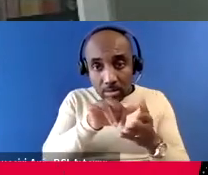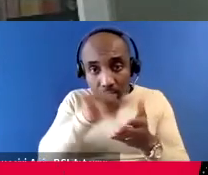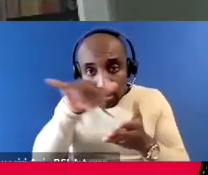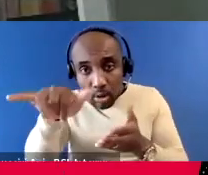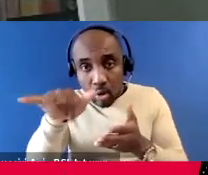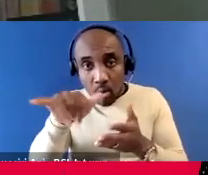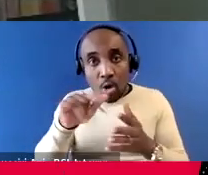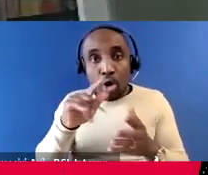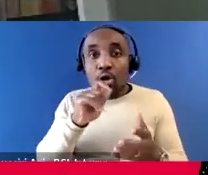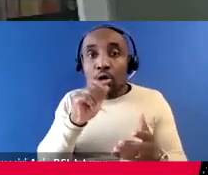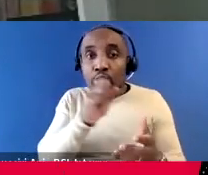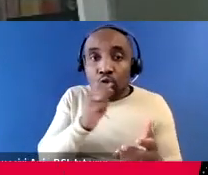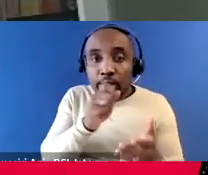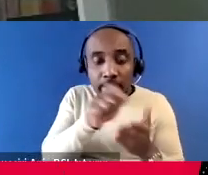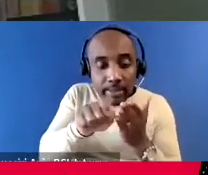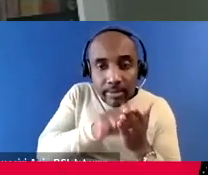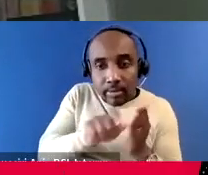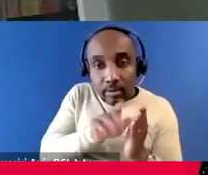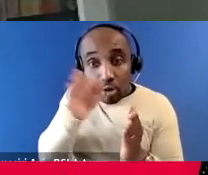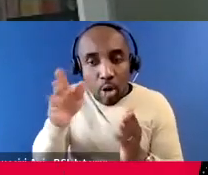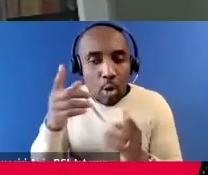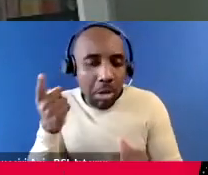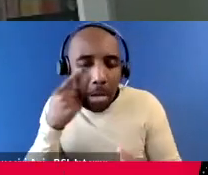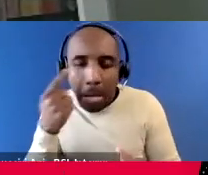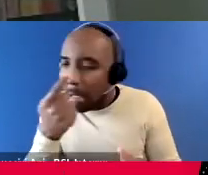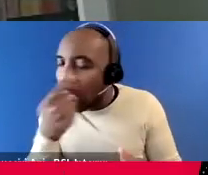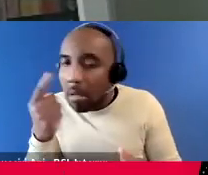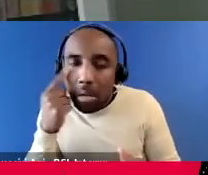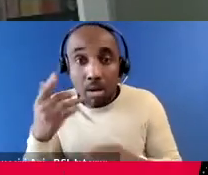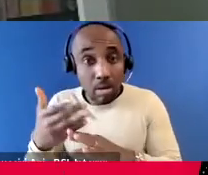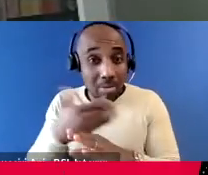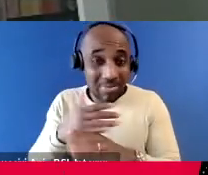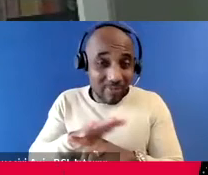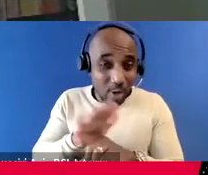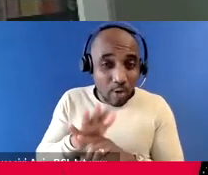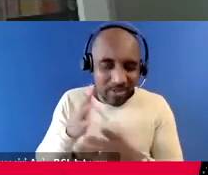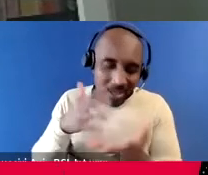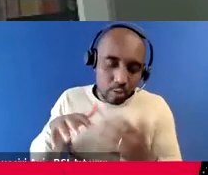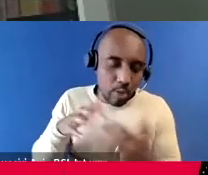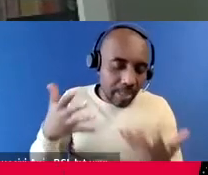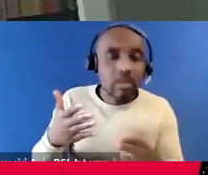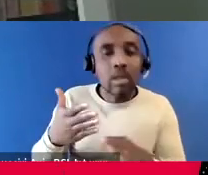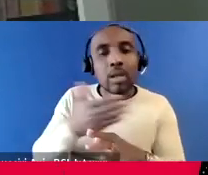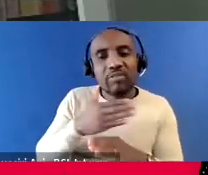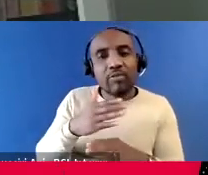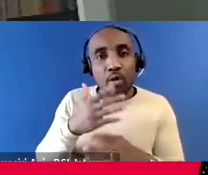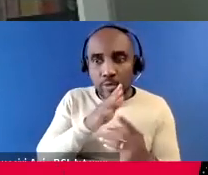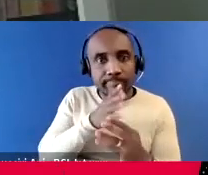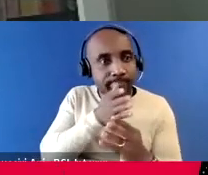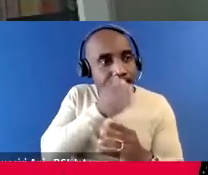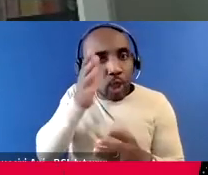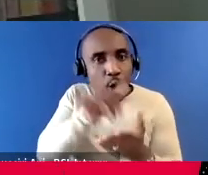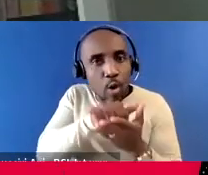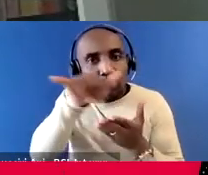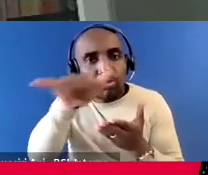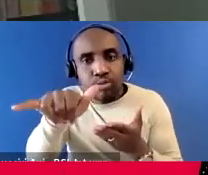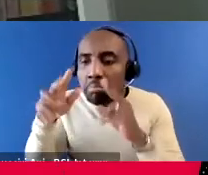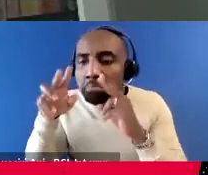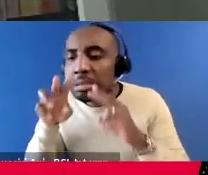were trials of journalists or other opposition groups or organizations. We monitored